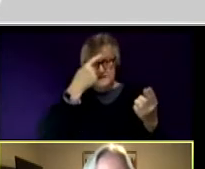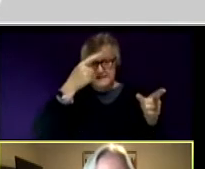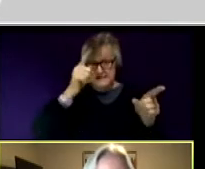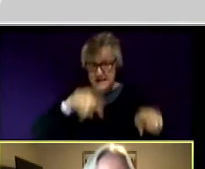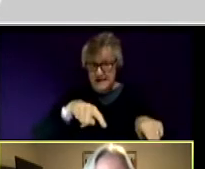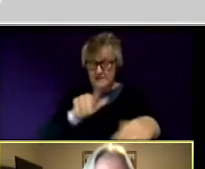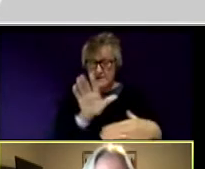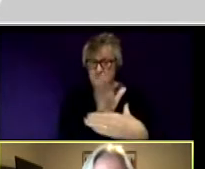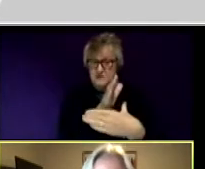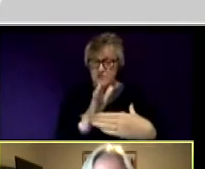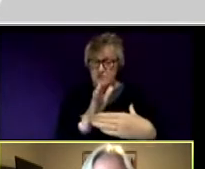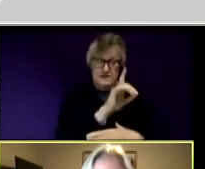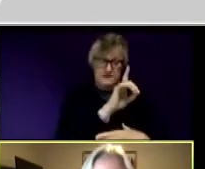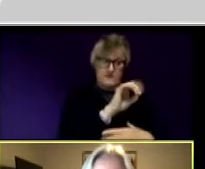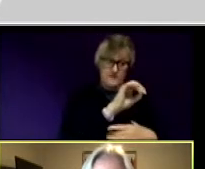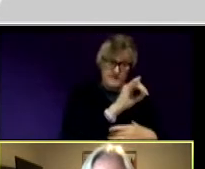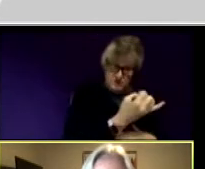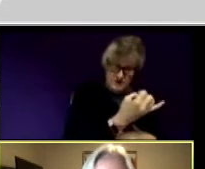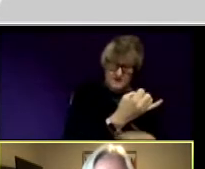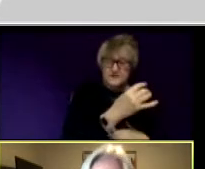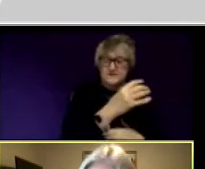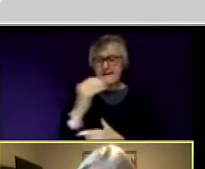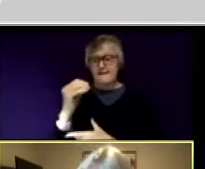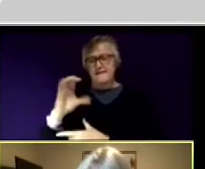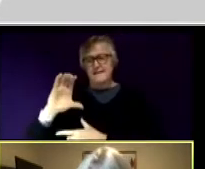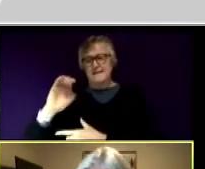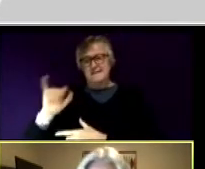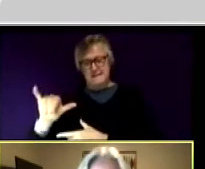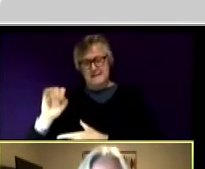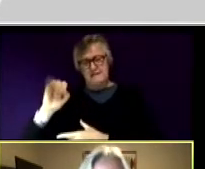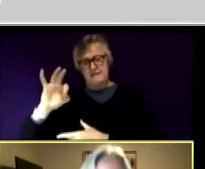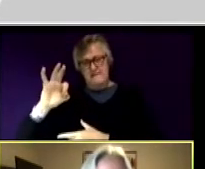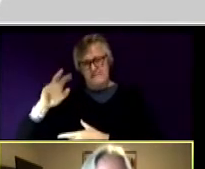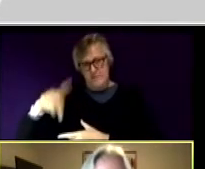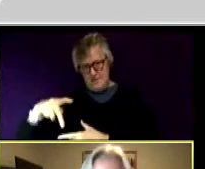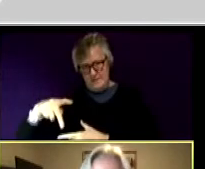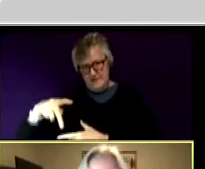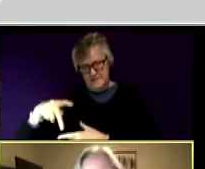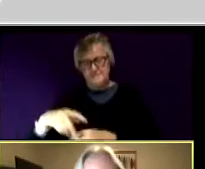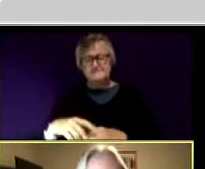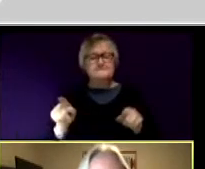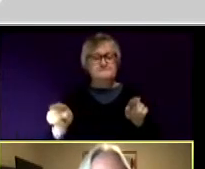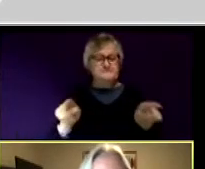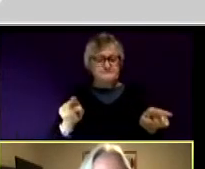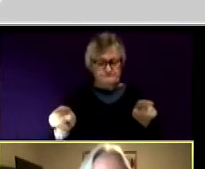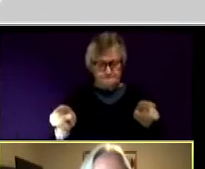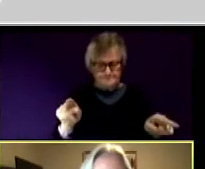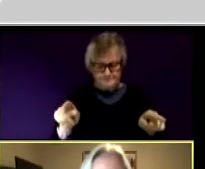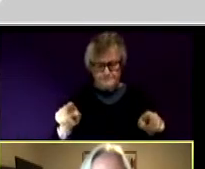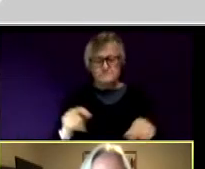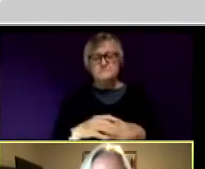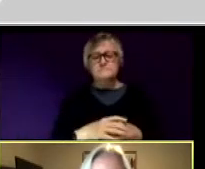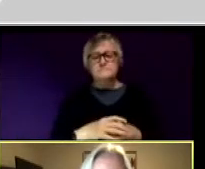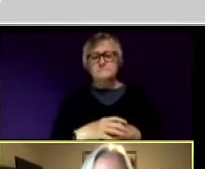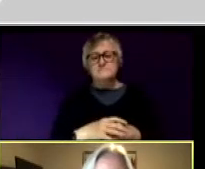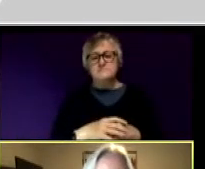between the Department of Justice and the City of Portland. And we have